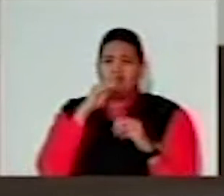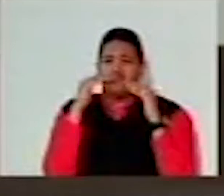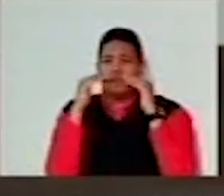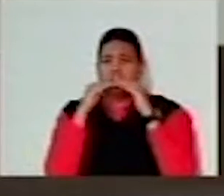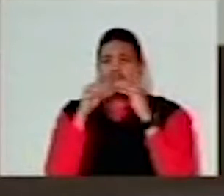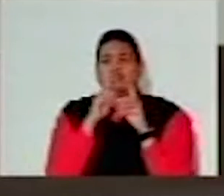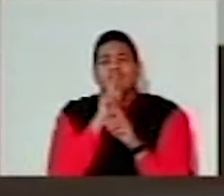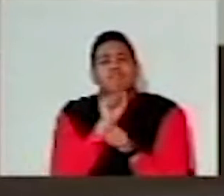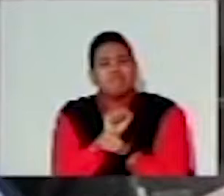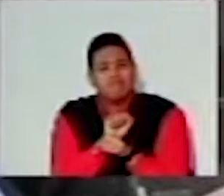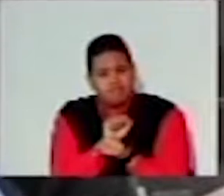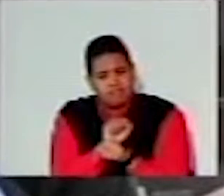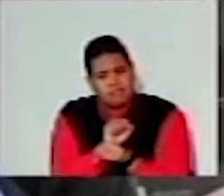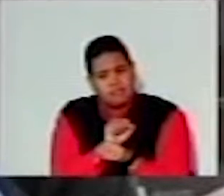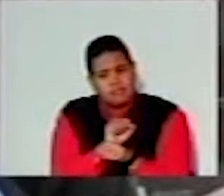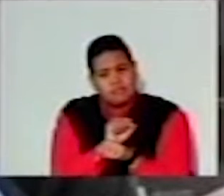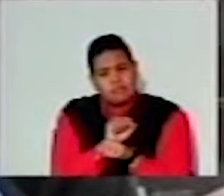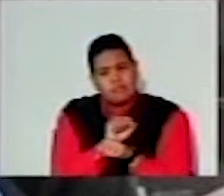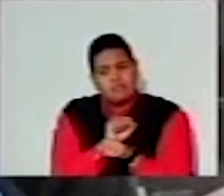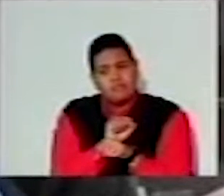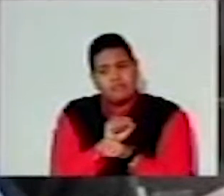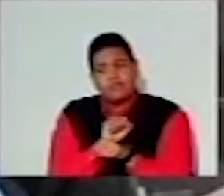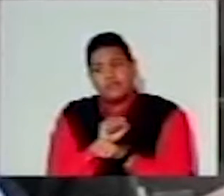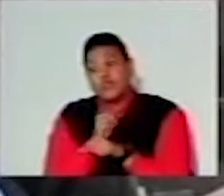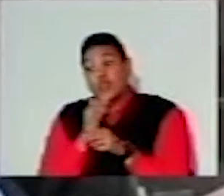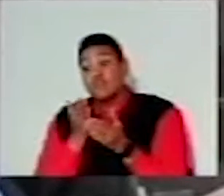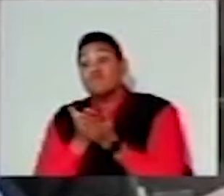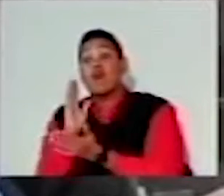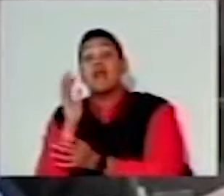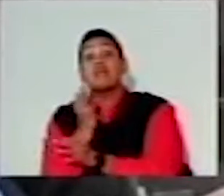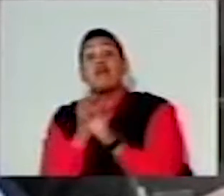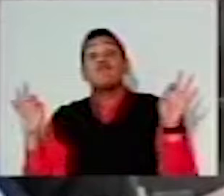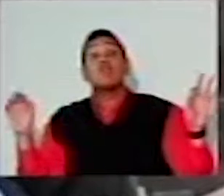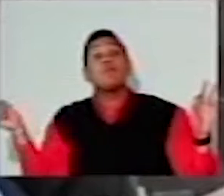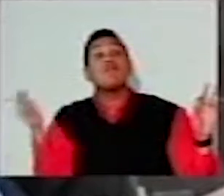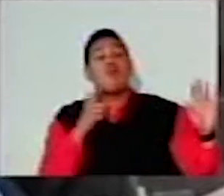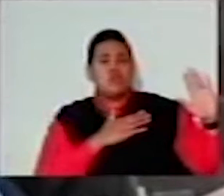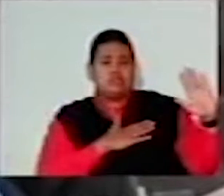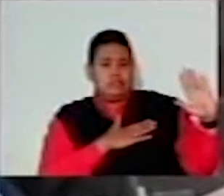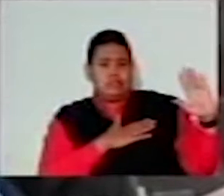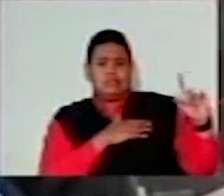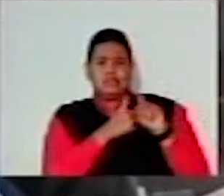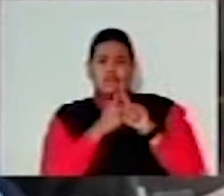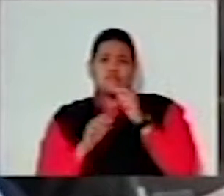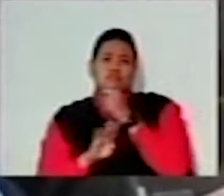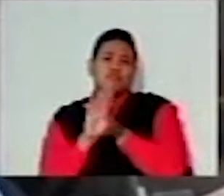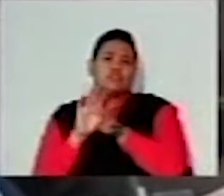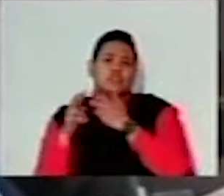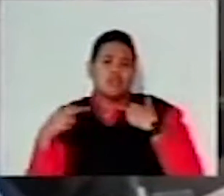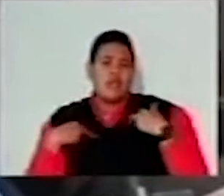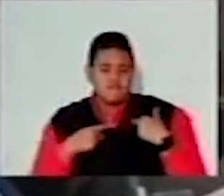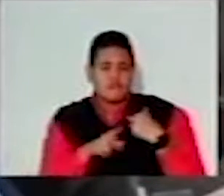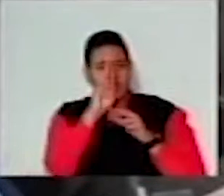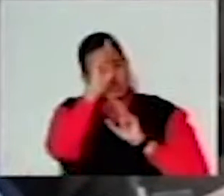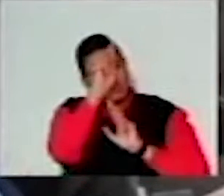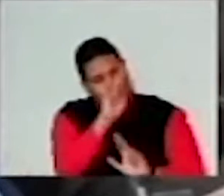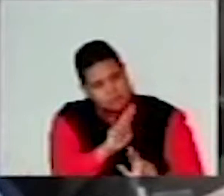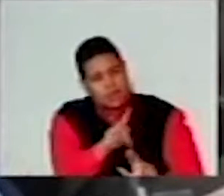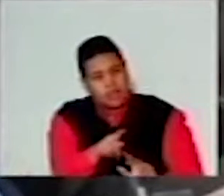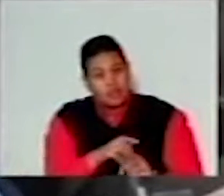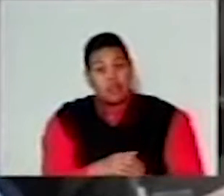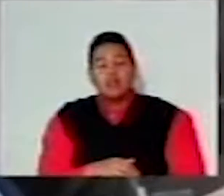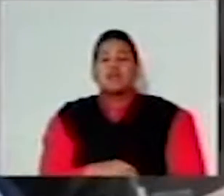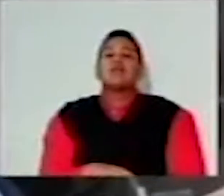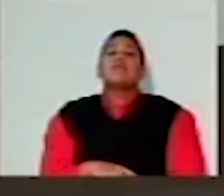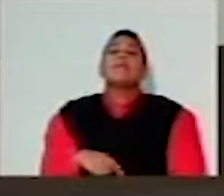is to ensure that the rights and freedoms of every citizen is protected and respected, that